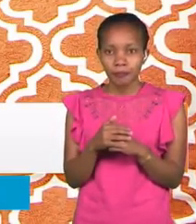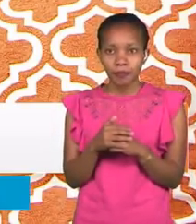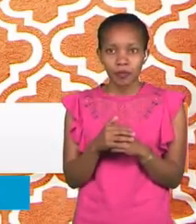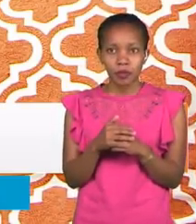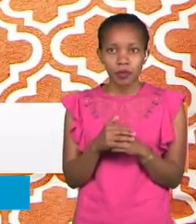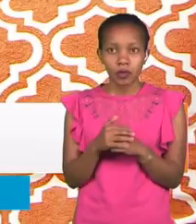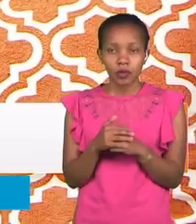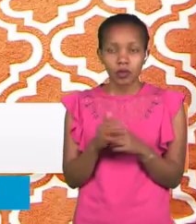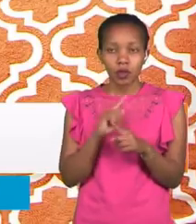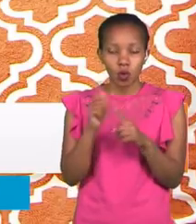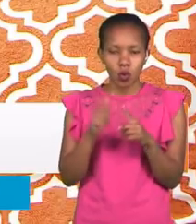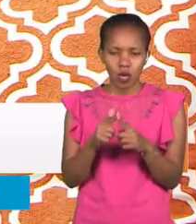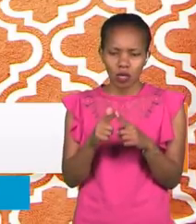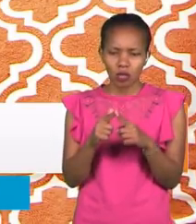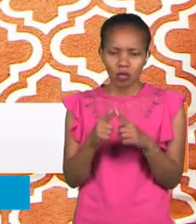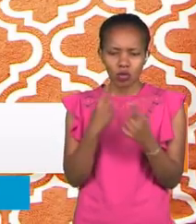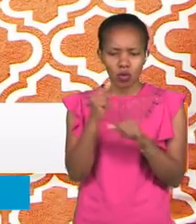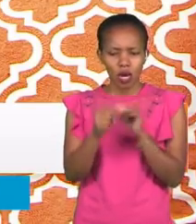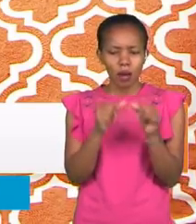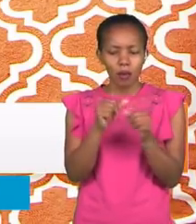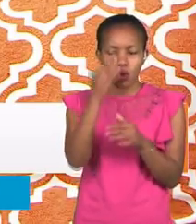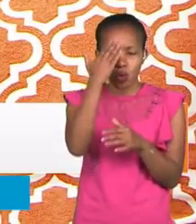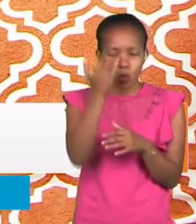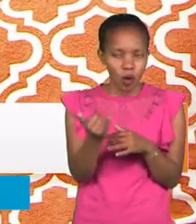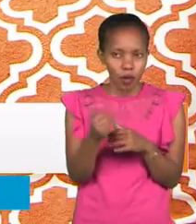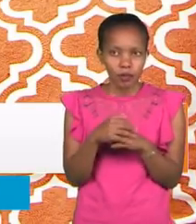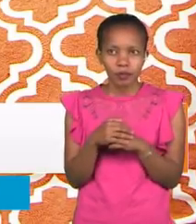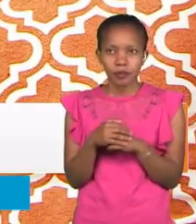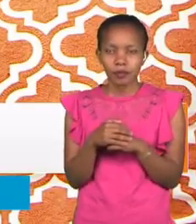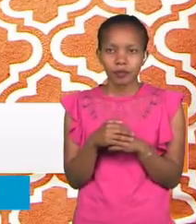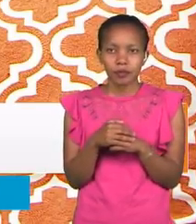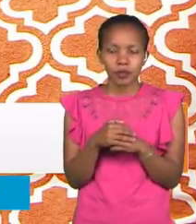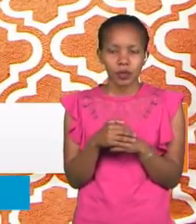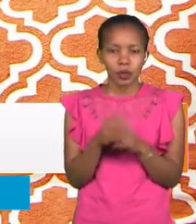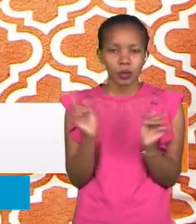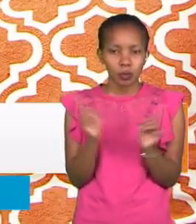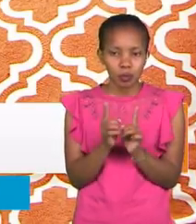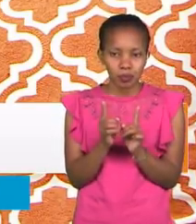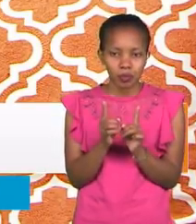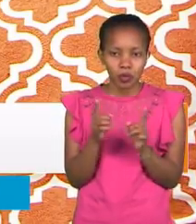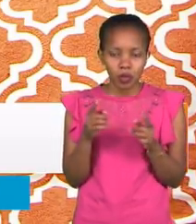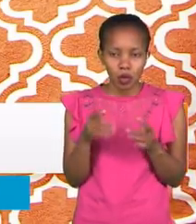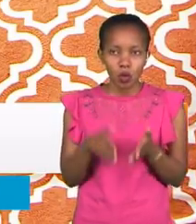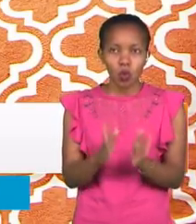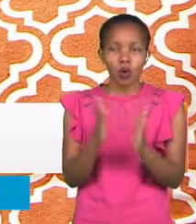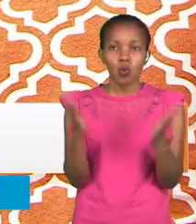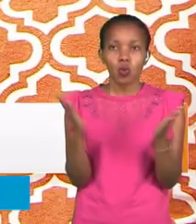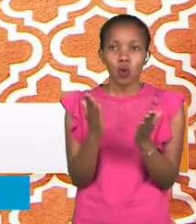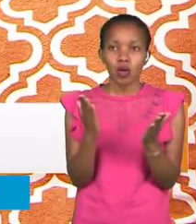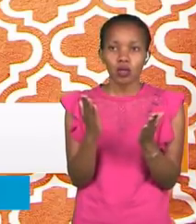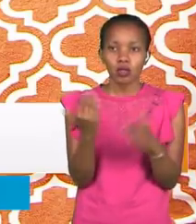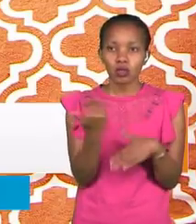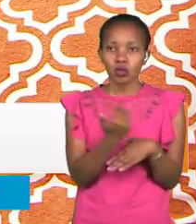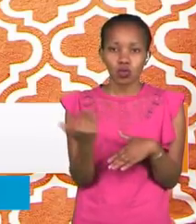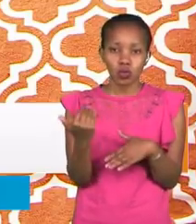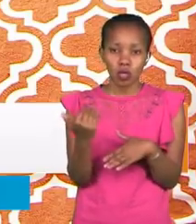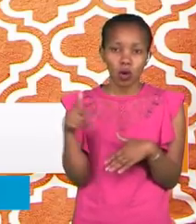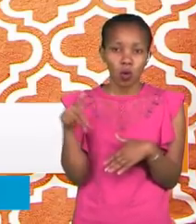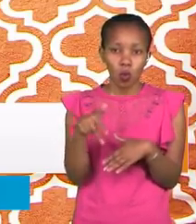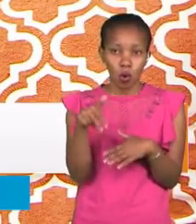map out the why, mm-hmm. which is to bring to shorten the distances that the children are walking yeah.